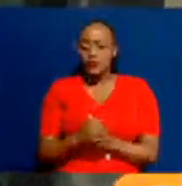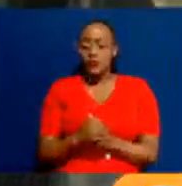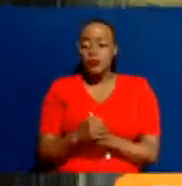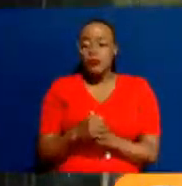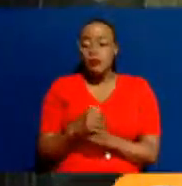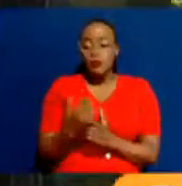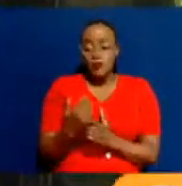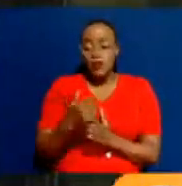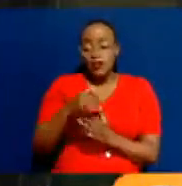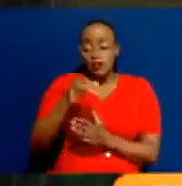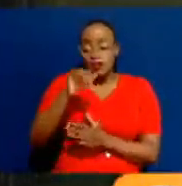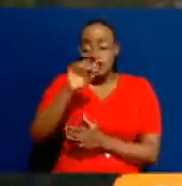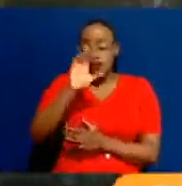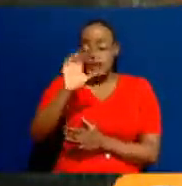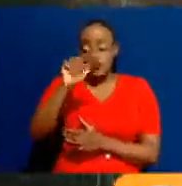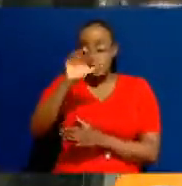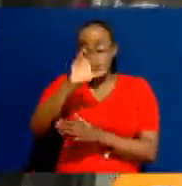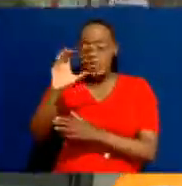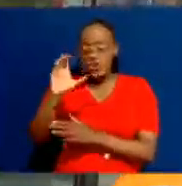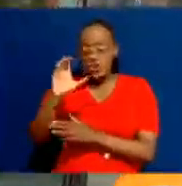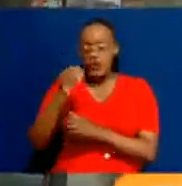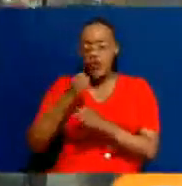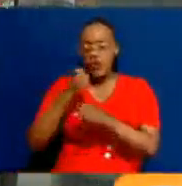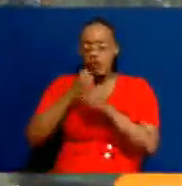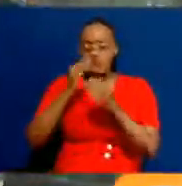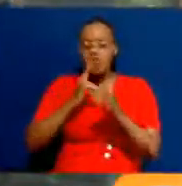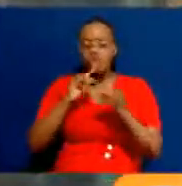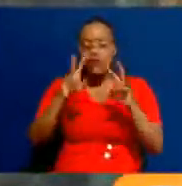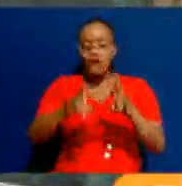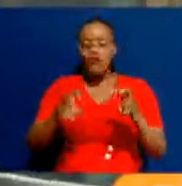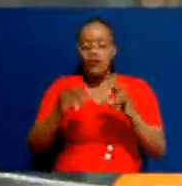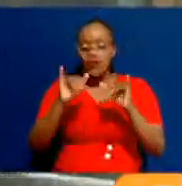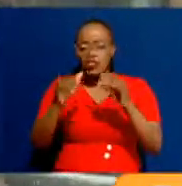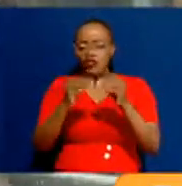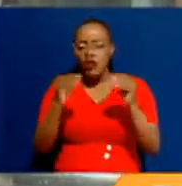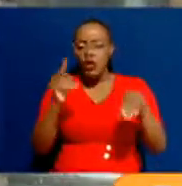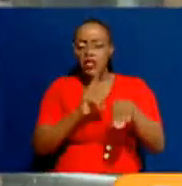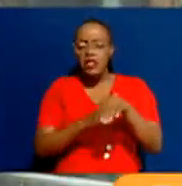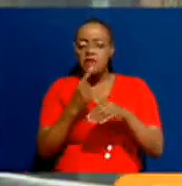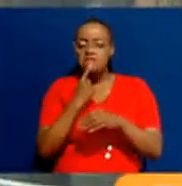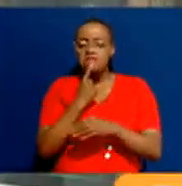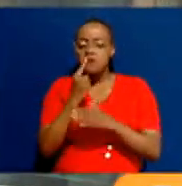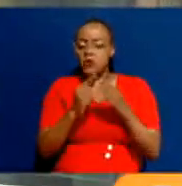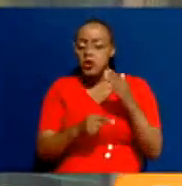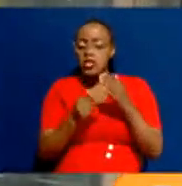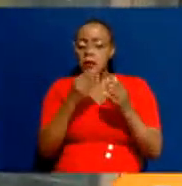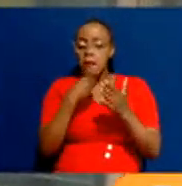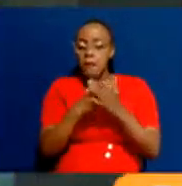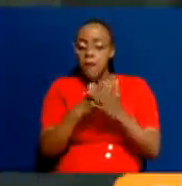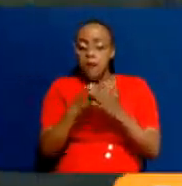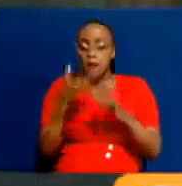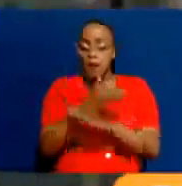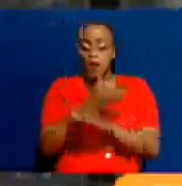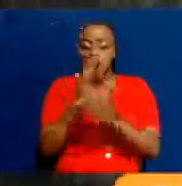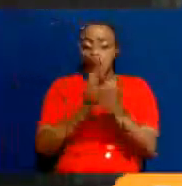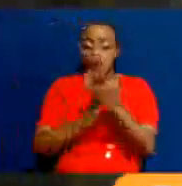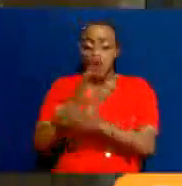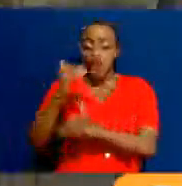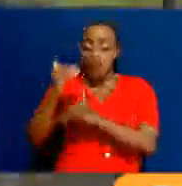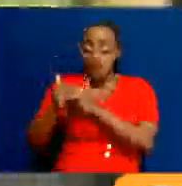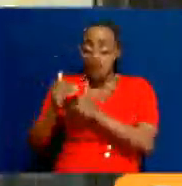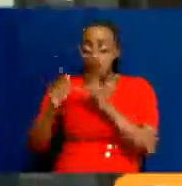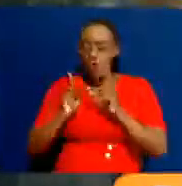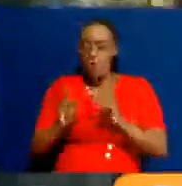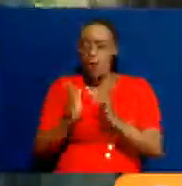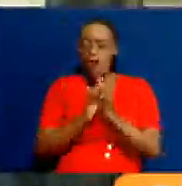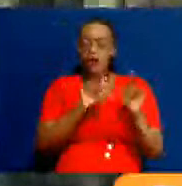Maafisa wakisema uchunguzi wao ambao umechukua muda ulibaini kuwa fedha hizo zilifujwa kupitia wandani wa karibu na pia